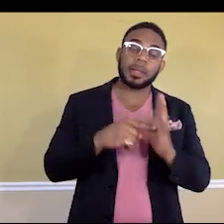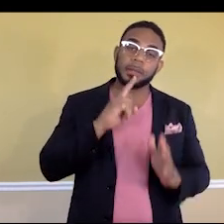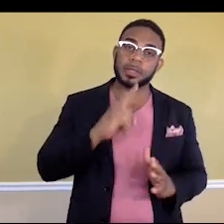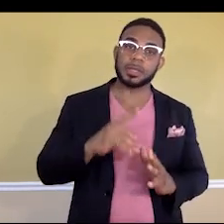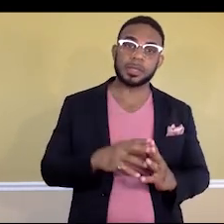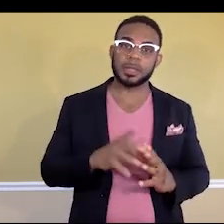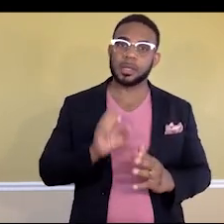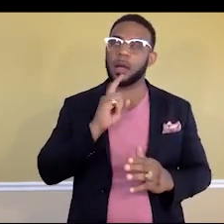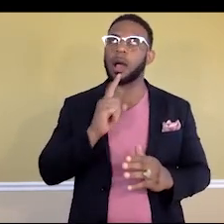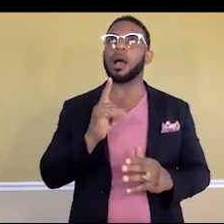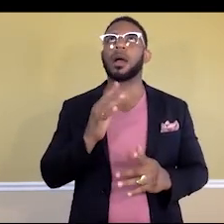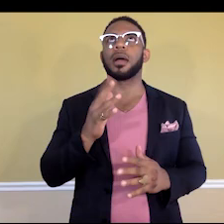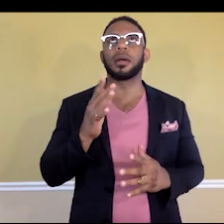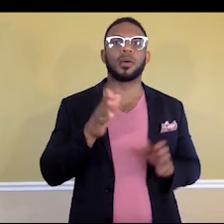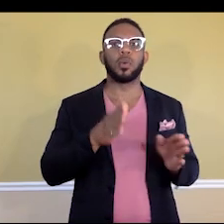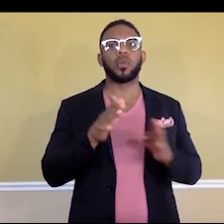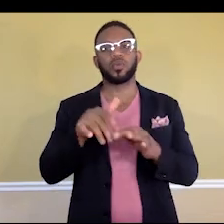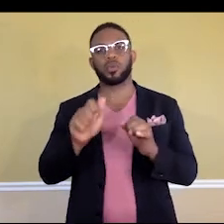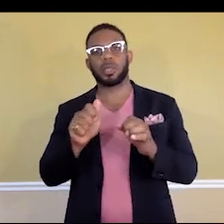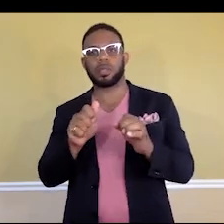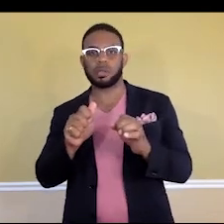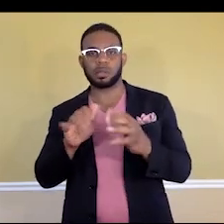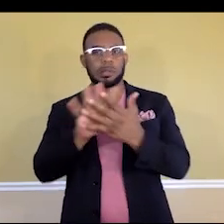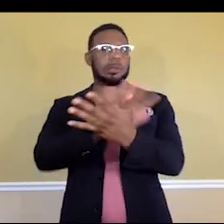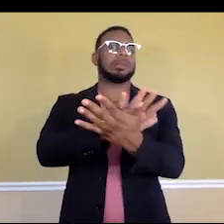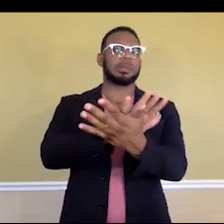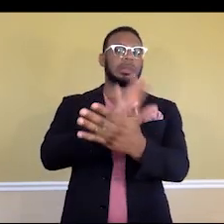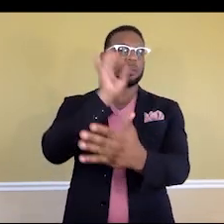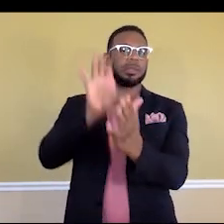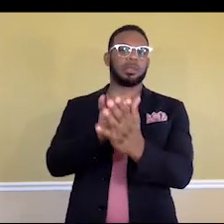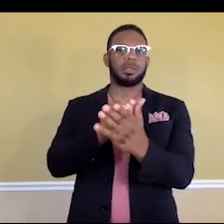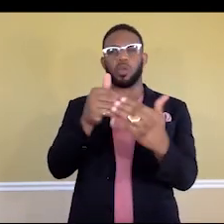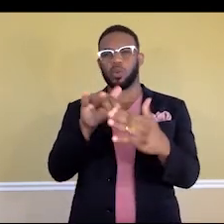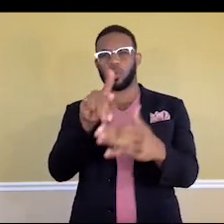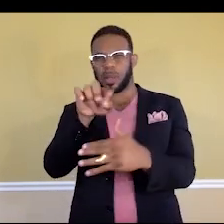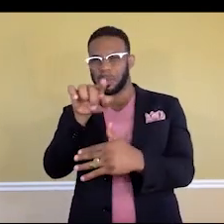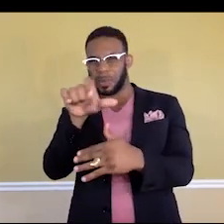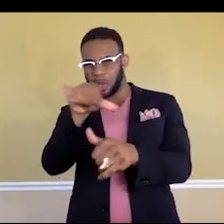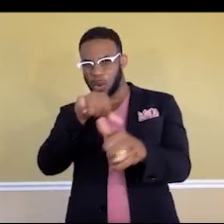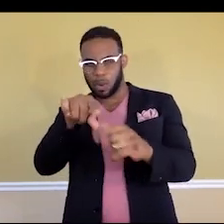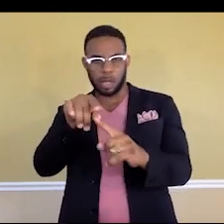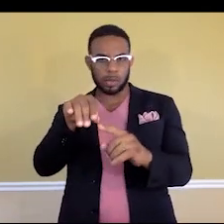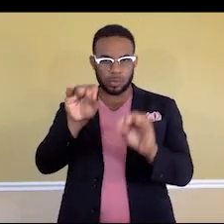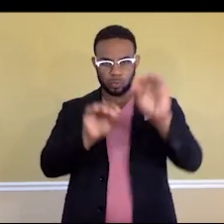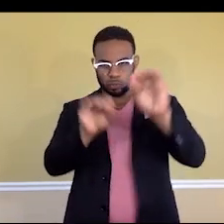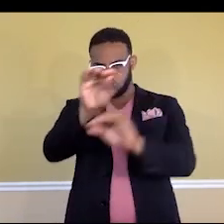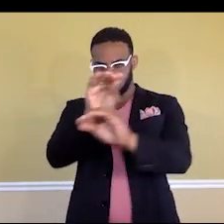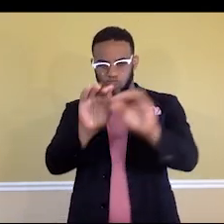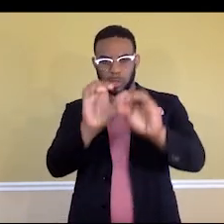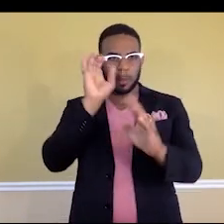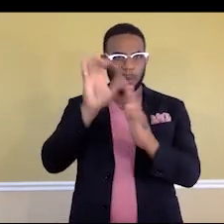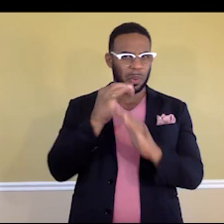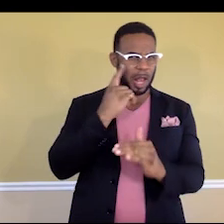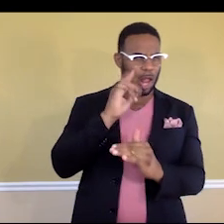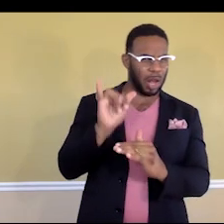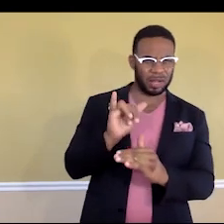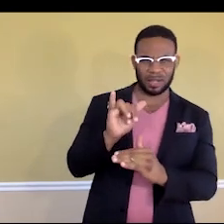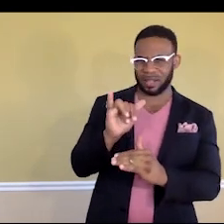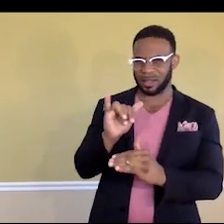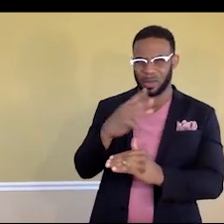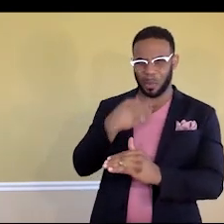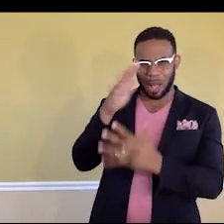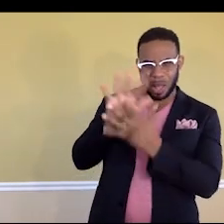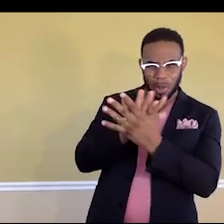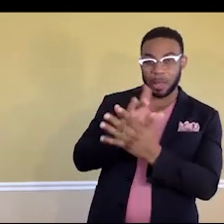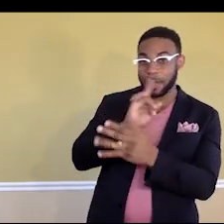is there are ways you can distort images and move the pixels around so that an image of what just looks like white